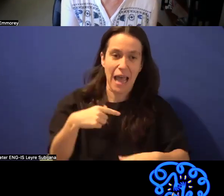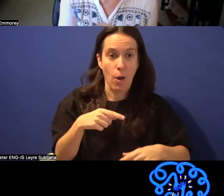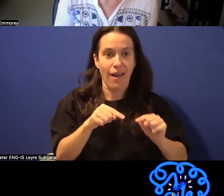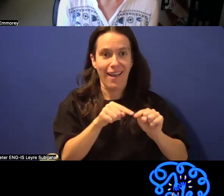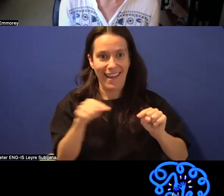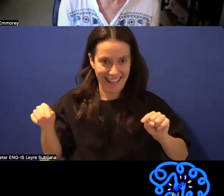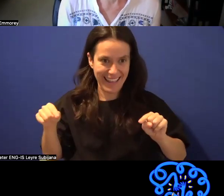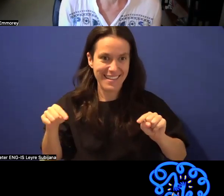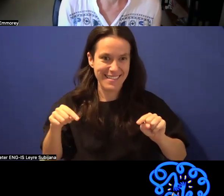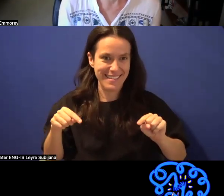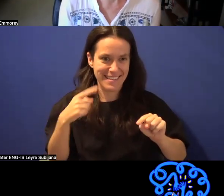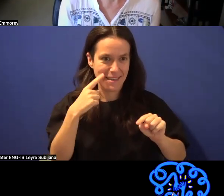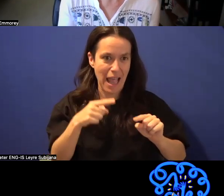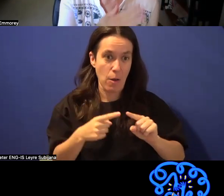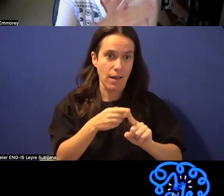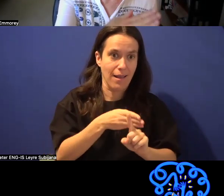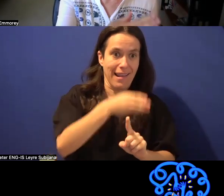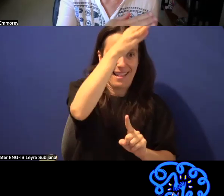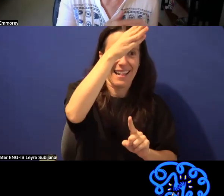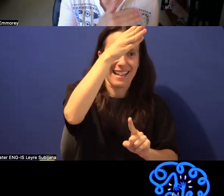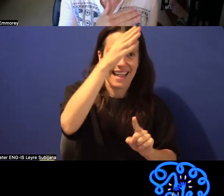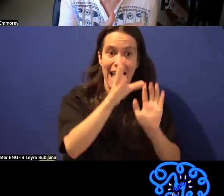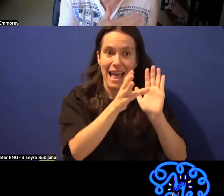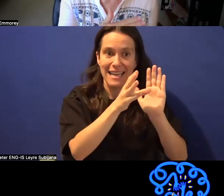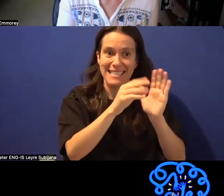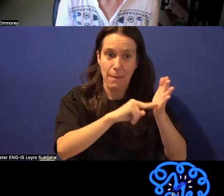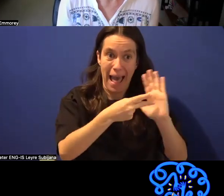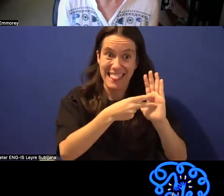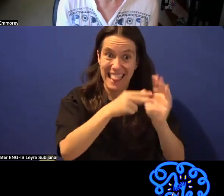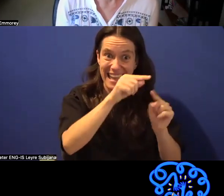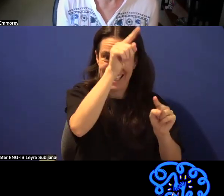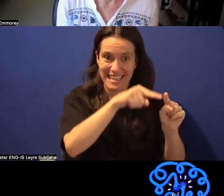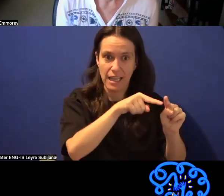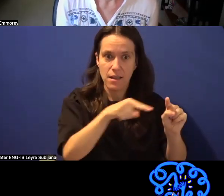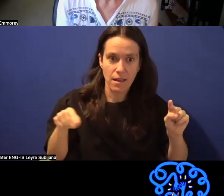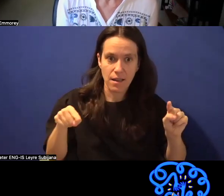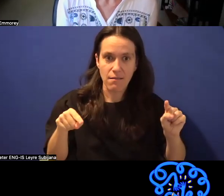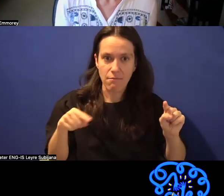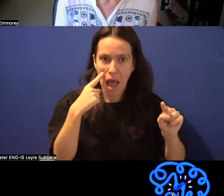iconicity rating is on the x-axis. But you can see there's this negative relationship for both English and for ASL.